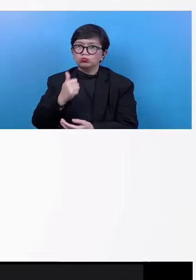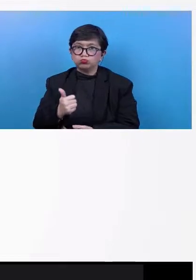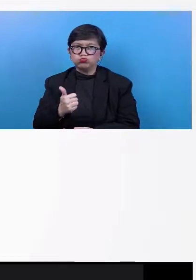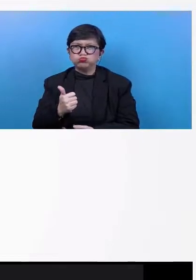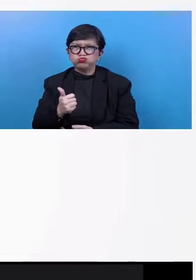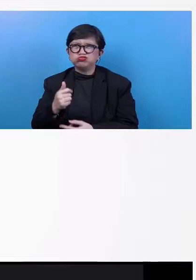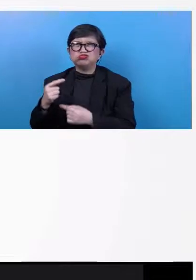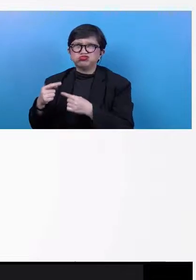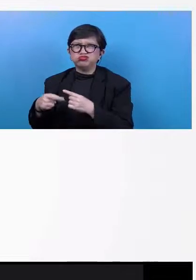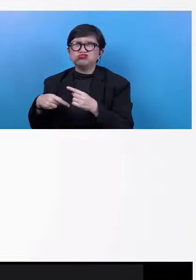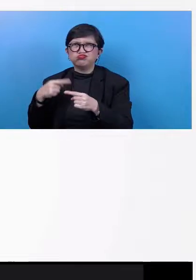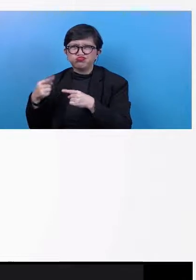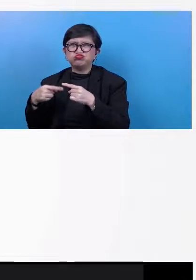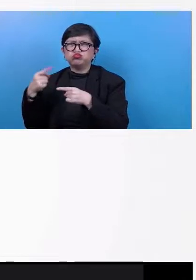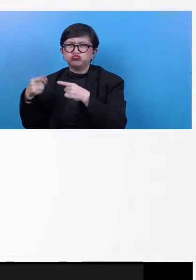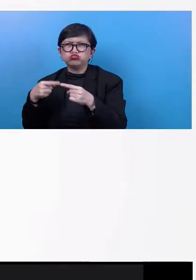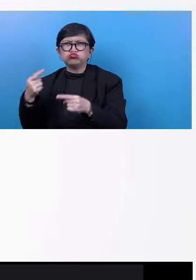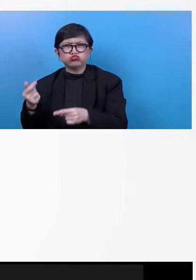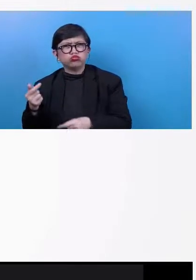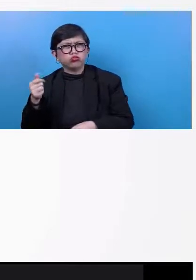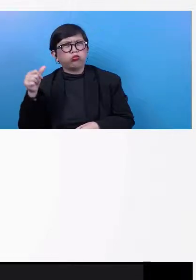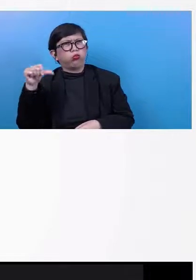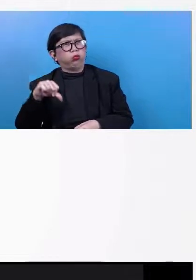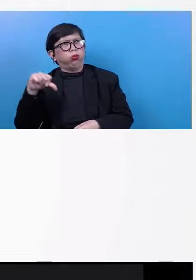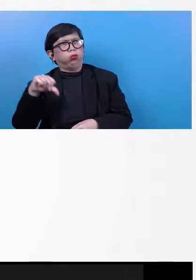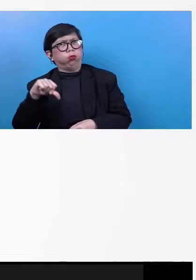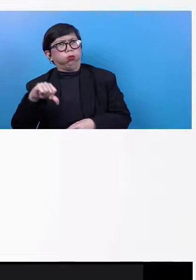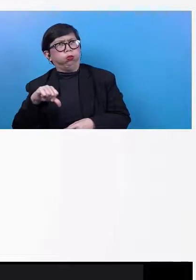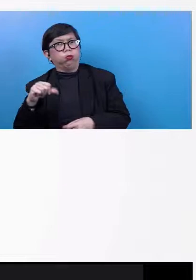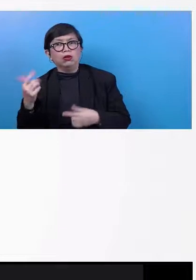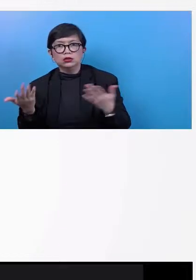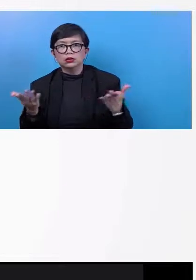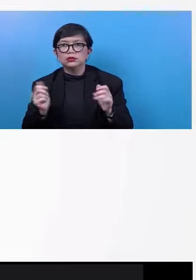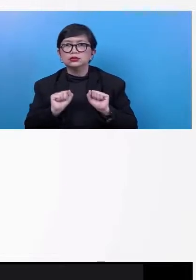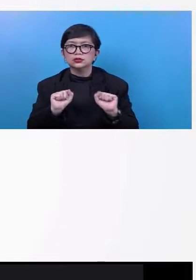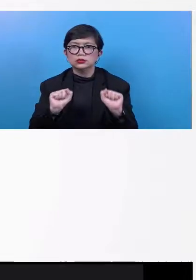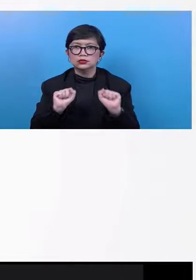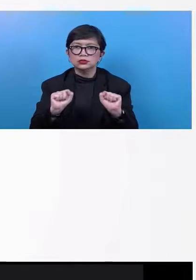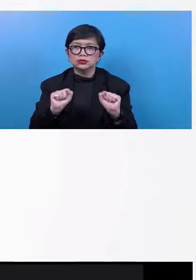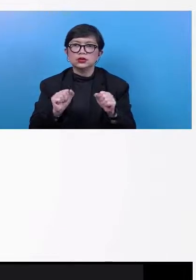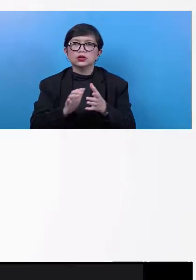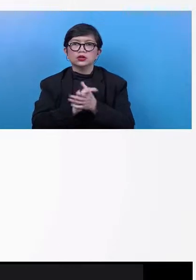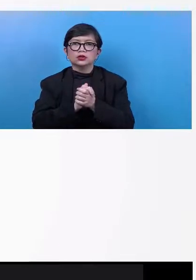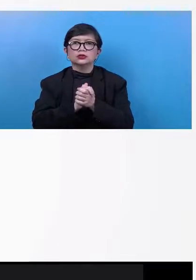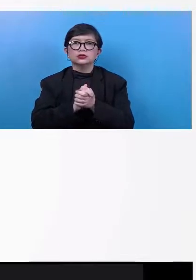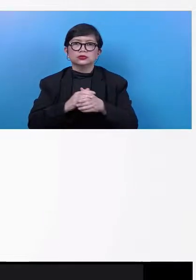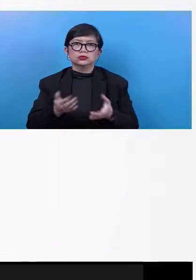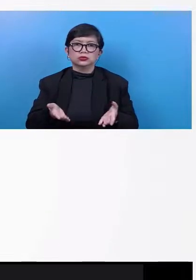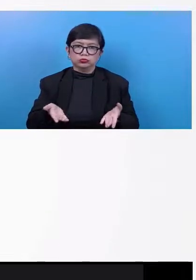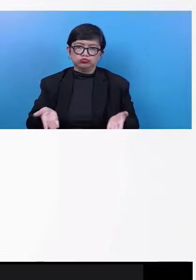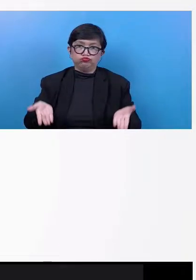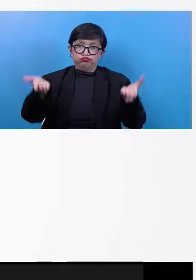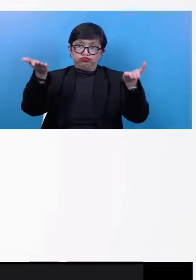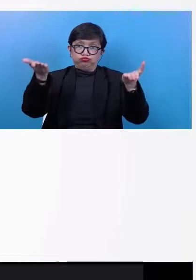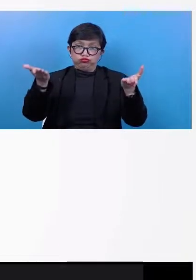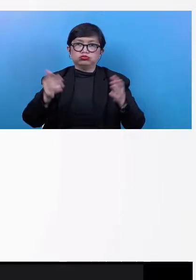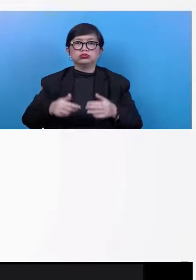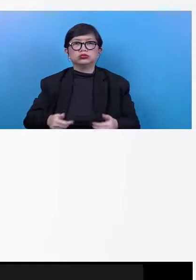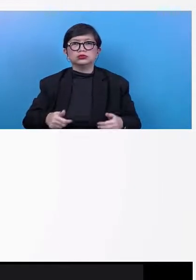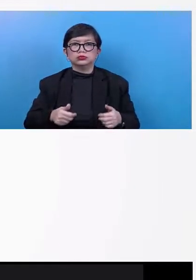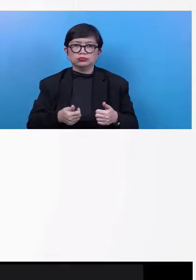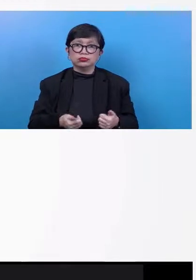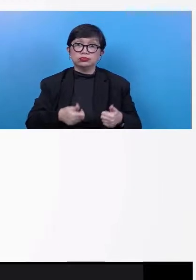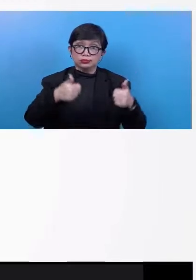to make systemic resilience better by avoiding making changes and investments that